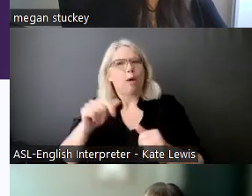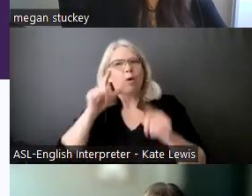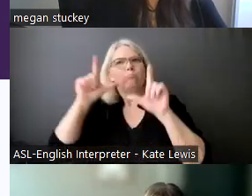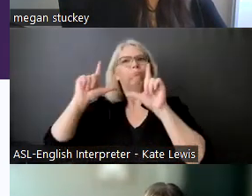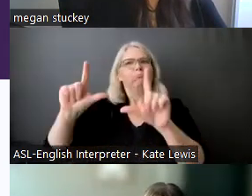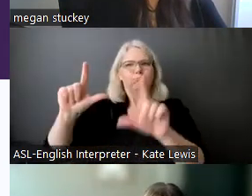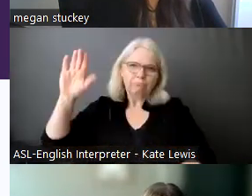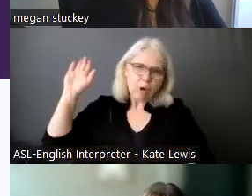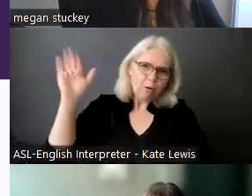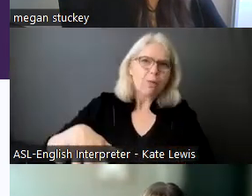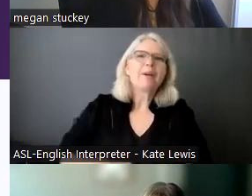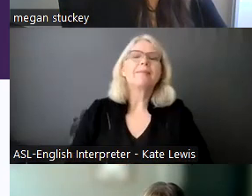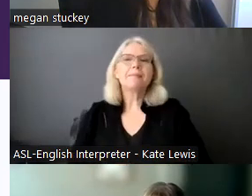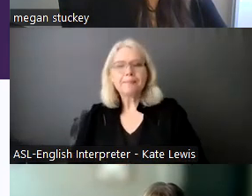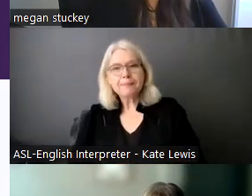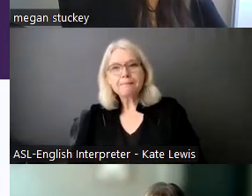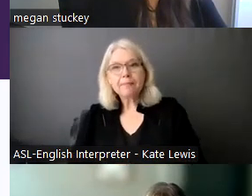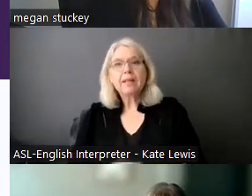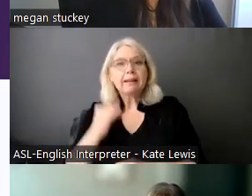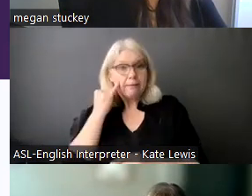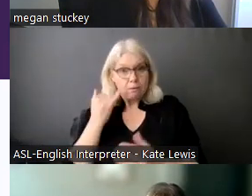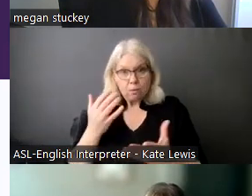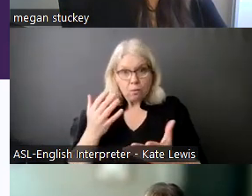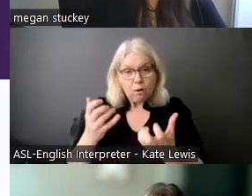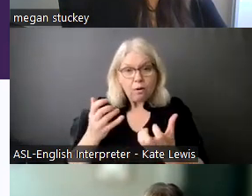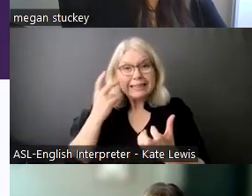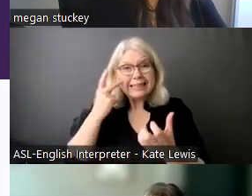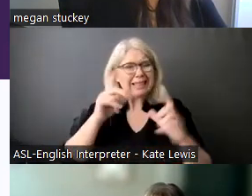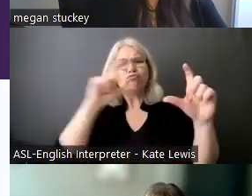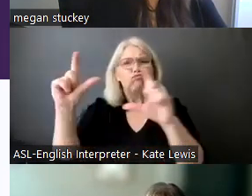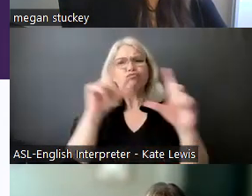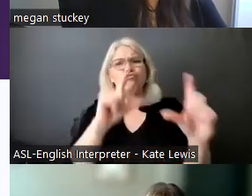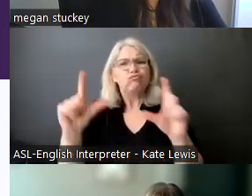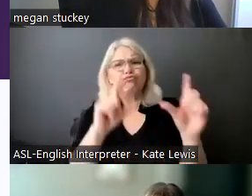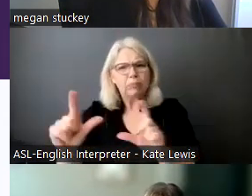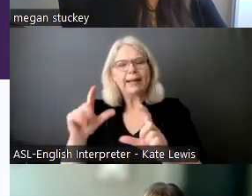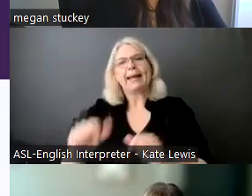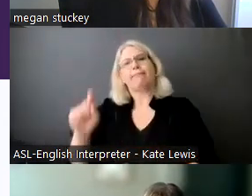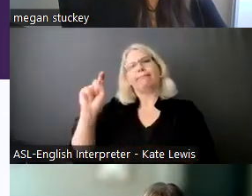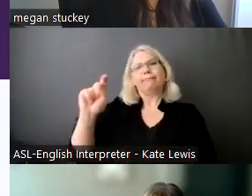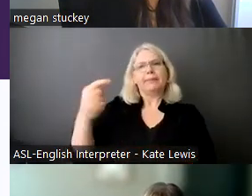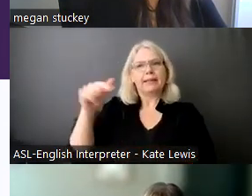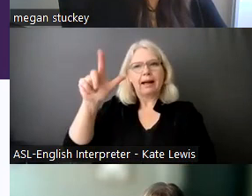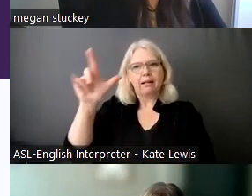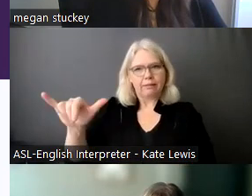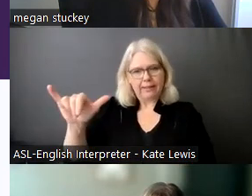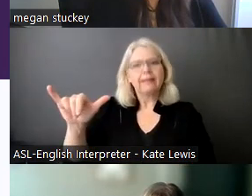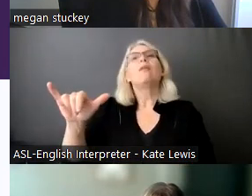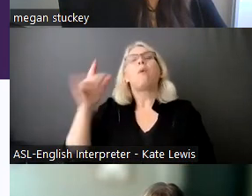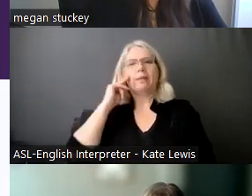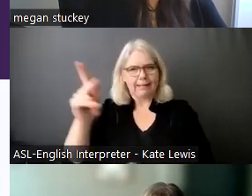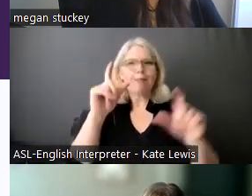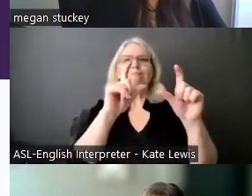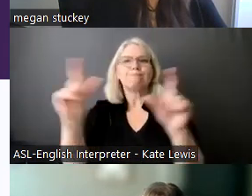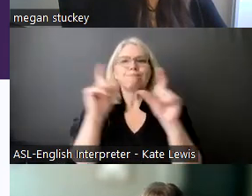you can view all speakers by clicking on the gallery view, and you can even pin the speakers to have that image on